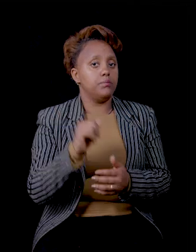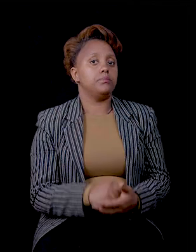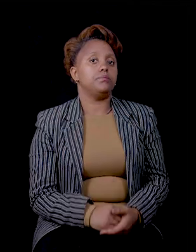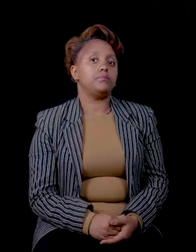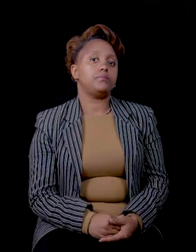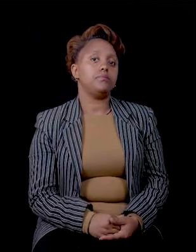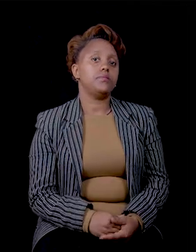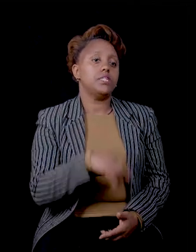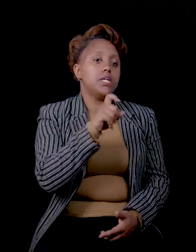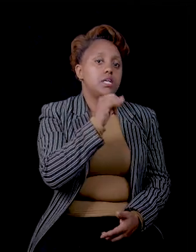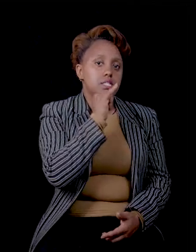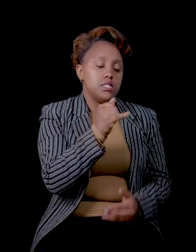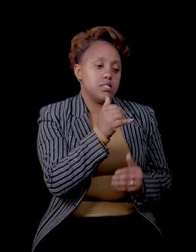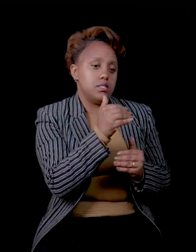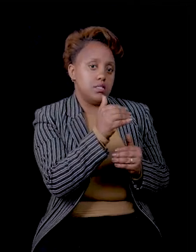one,